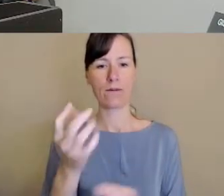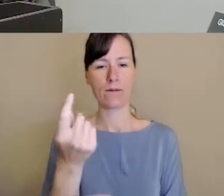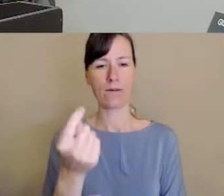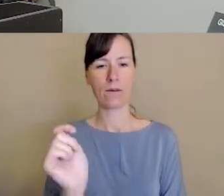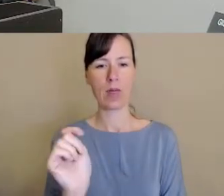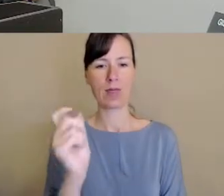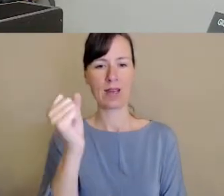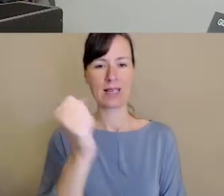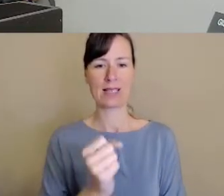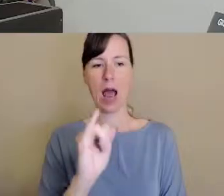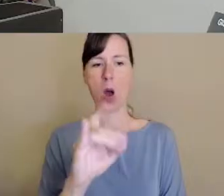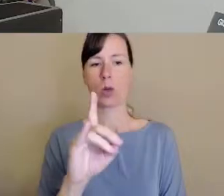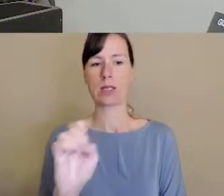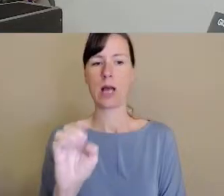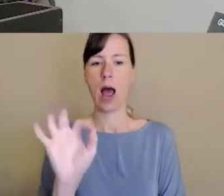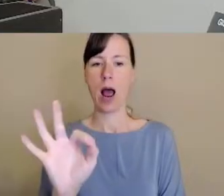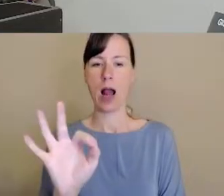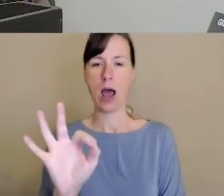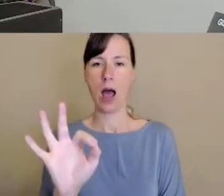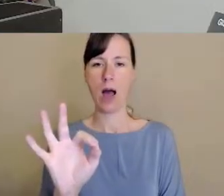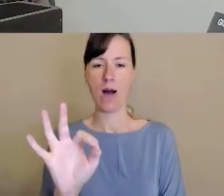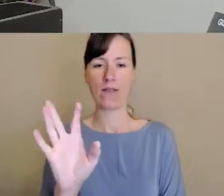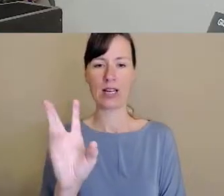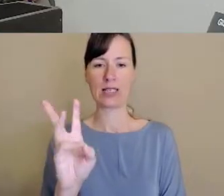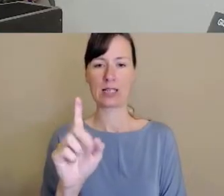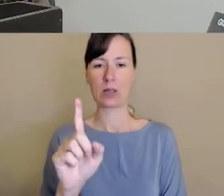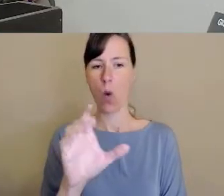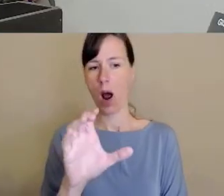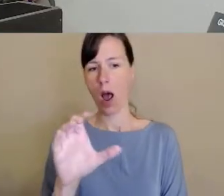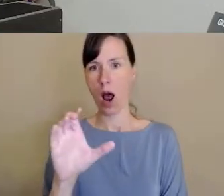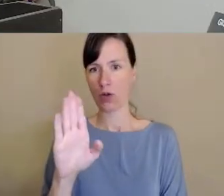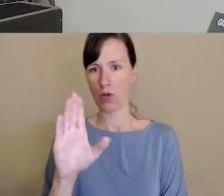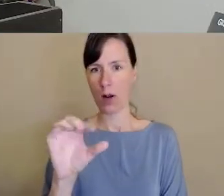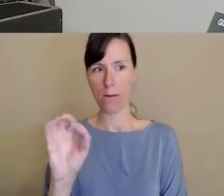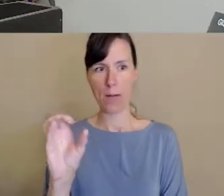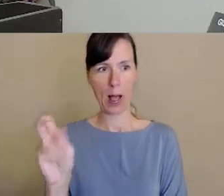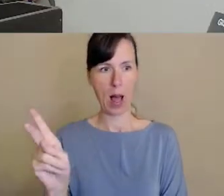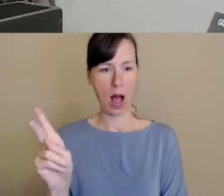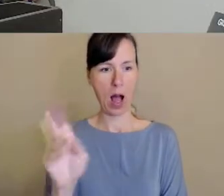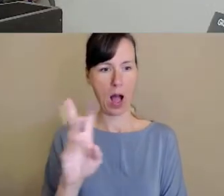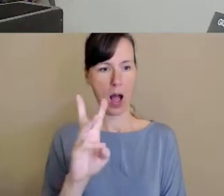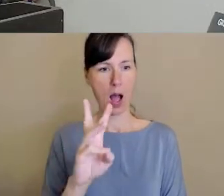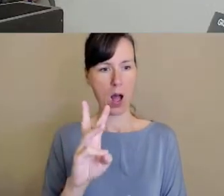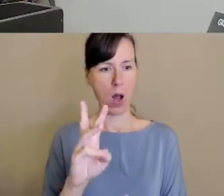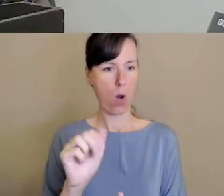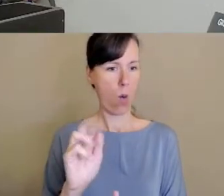of 6100 block of Arbor, where I live, by the way.